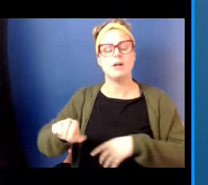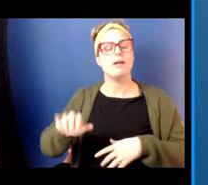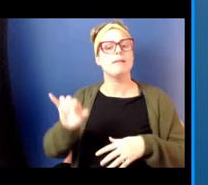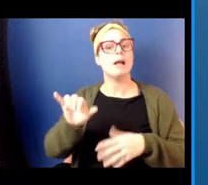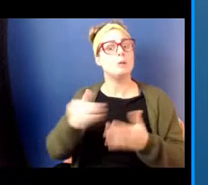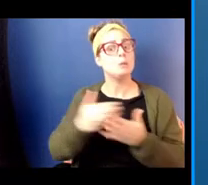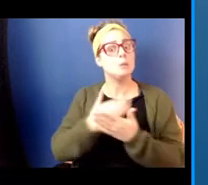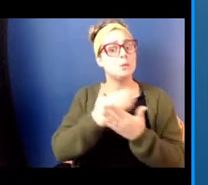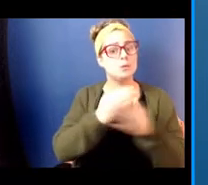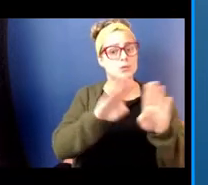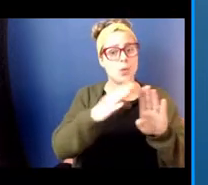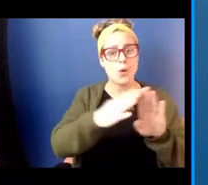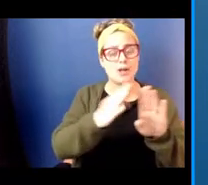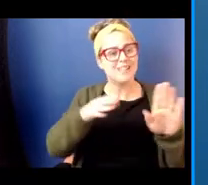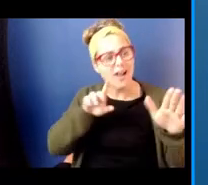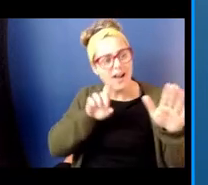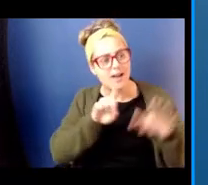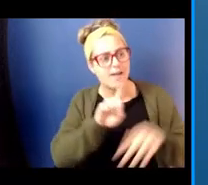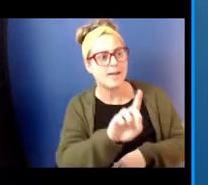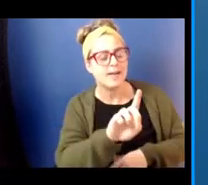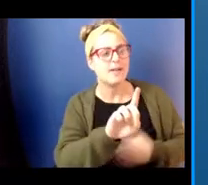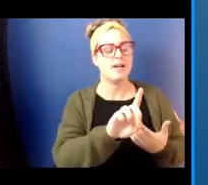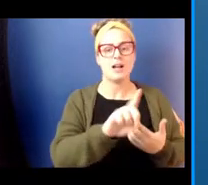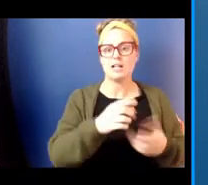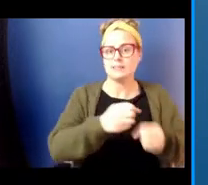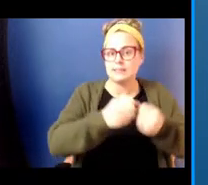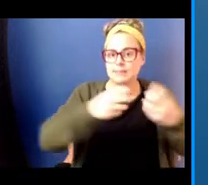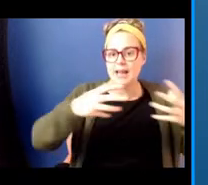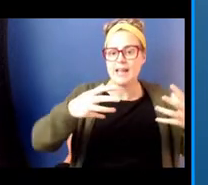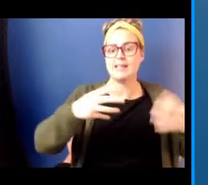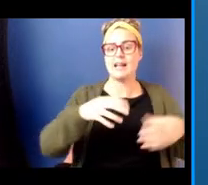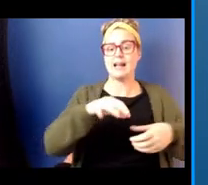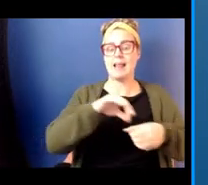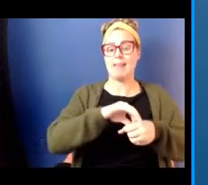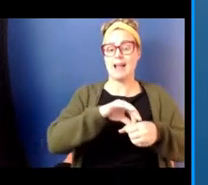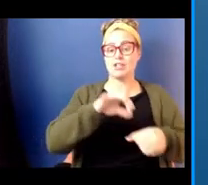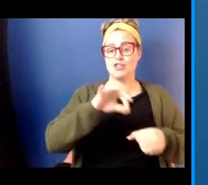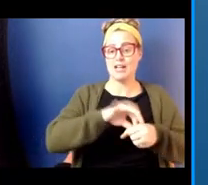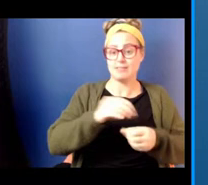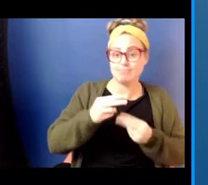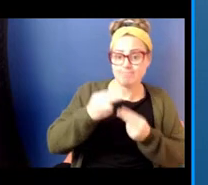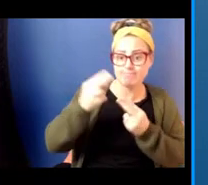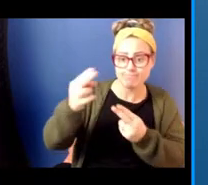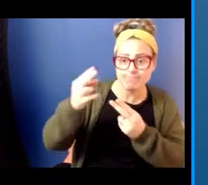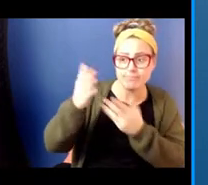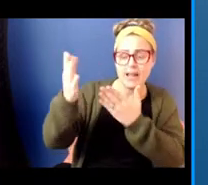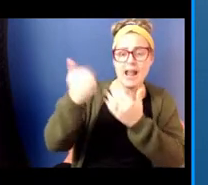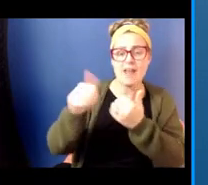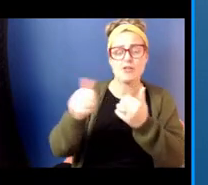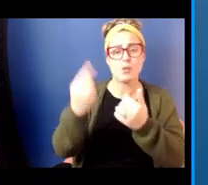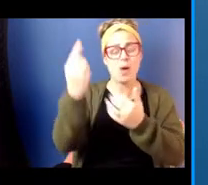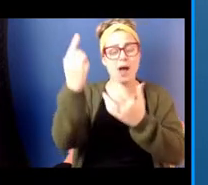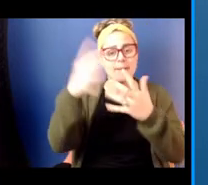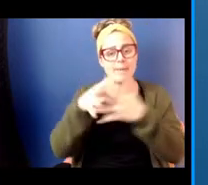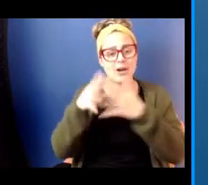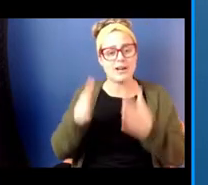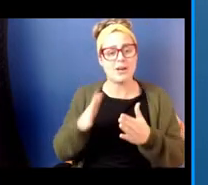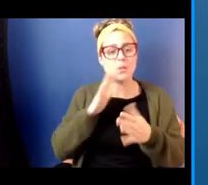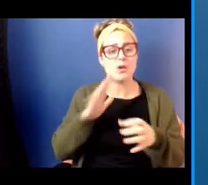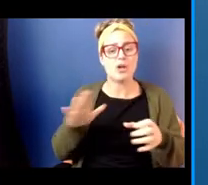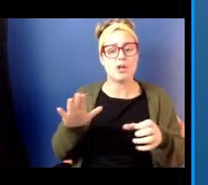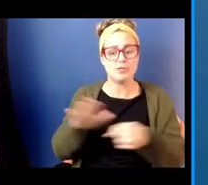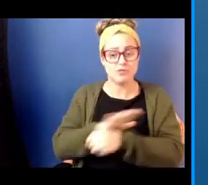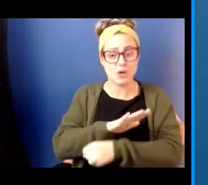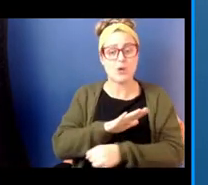helping to expand the electorates so that every American can enjoy a full citizenship I